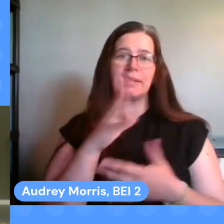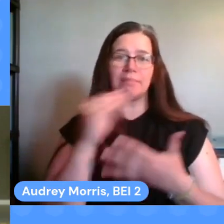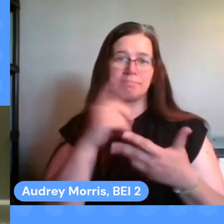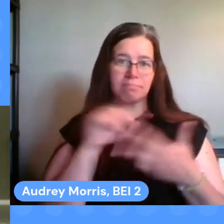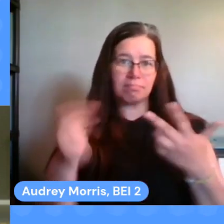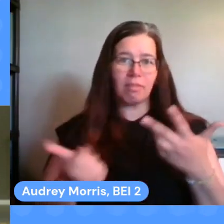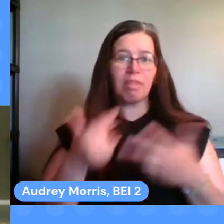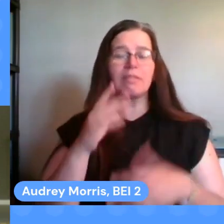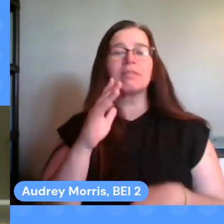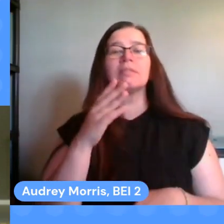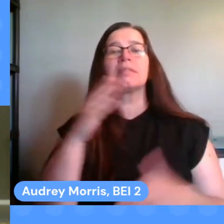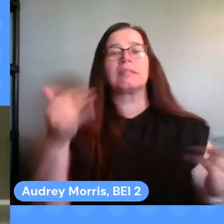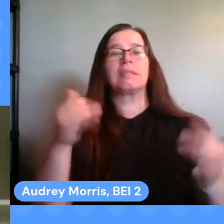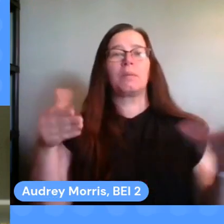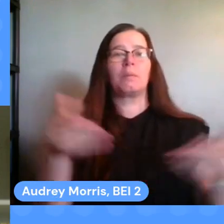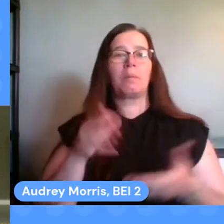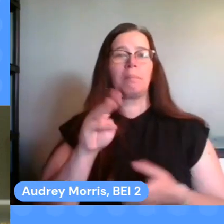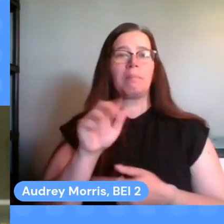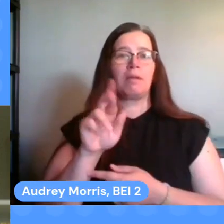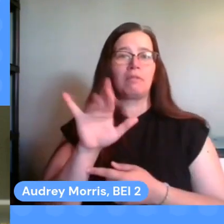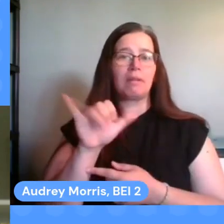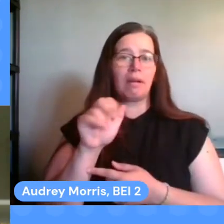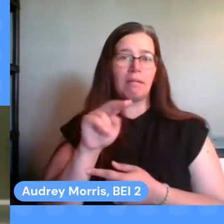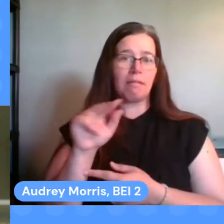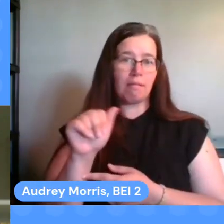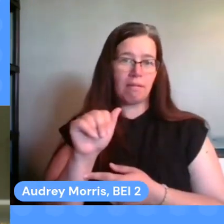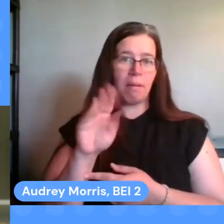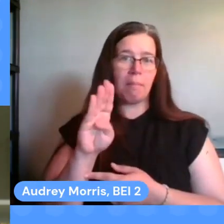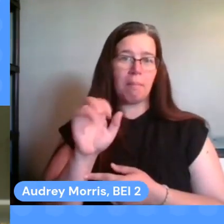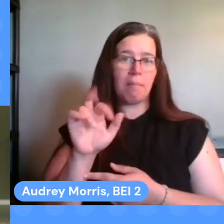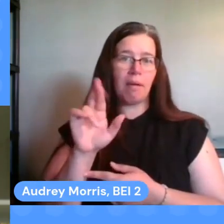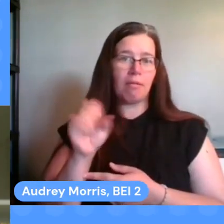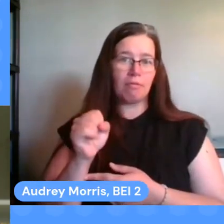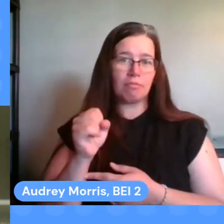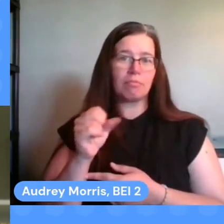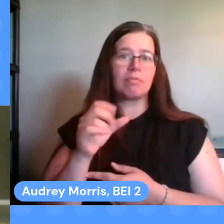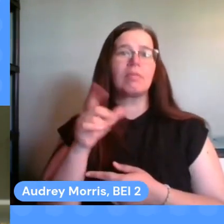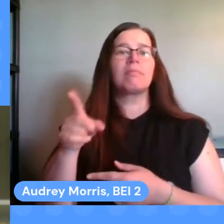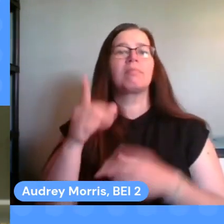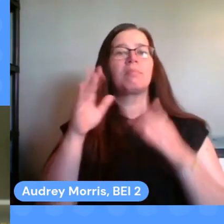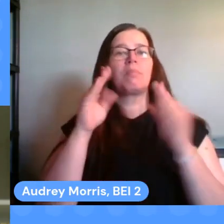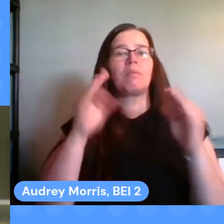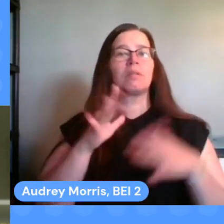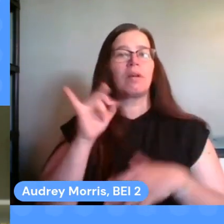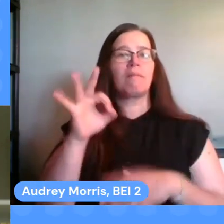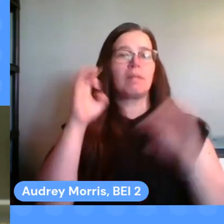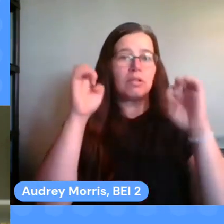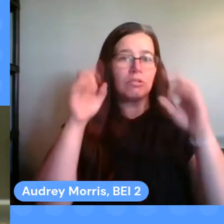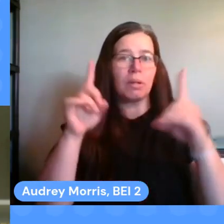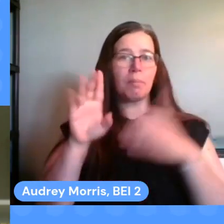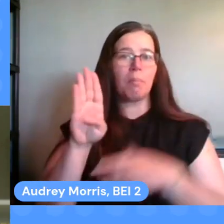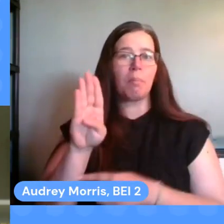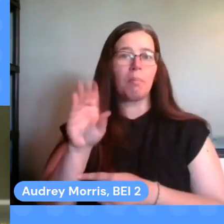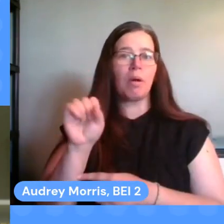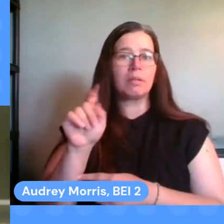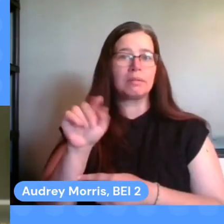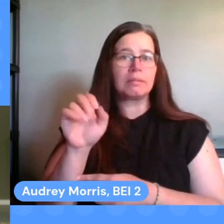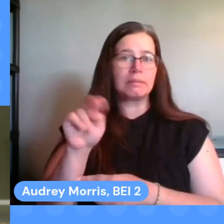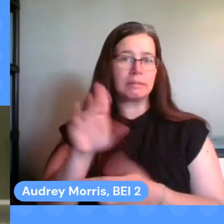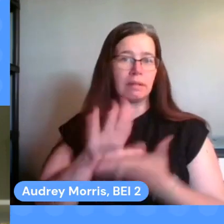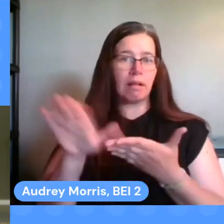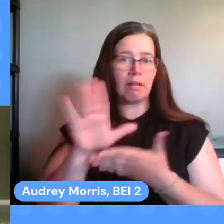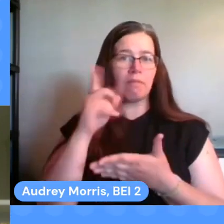Dr. Mariana Bears, Professor of Education at Boston College and Head of Interdisciplinary